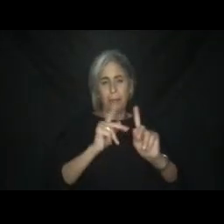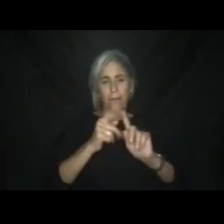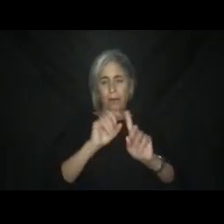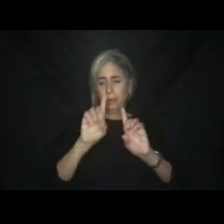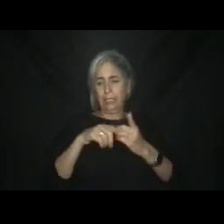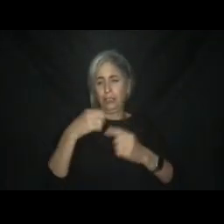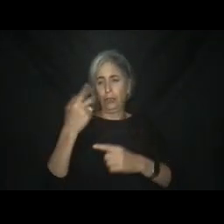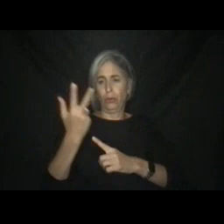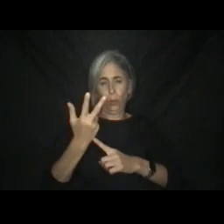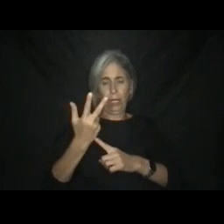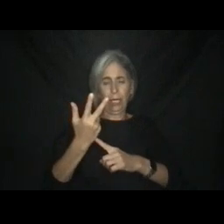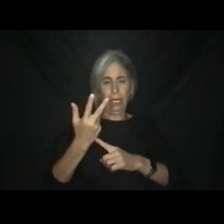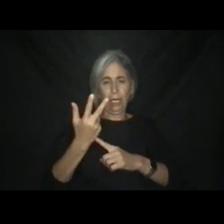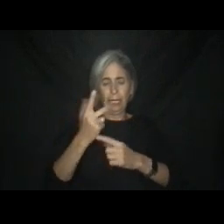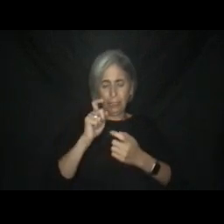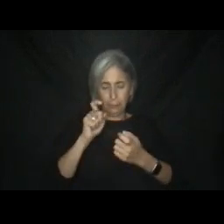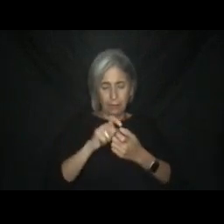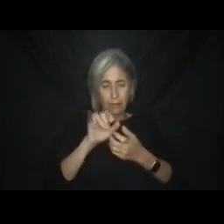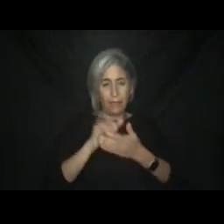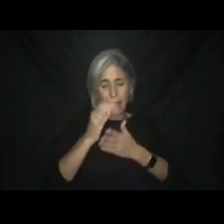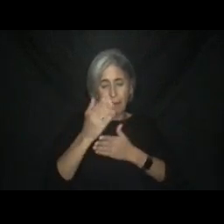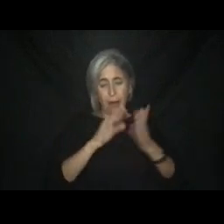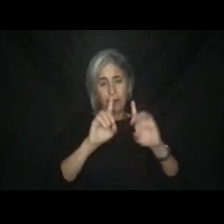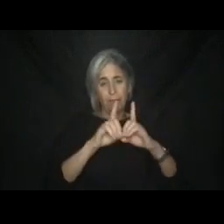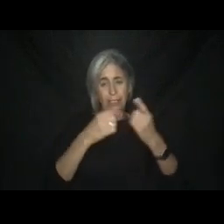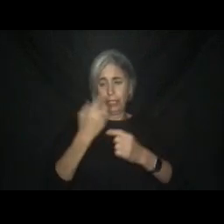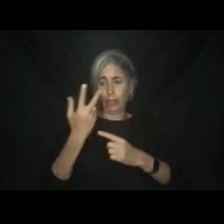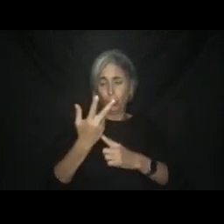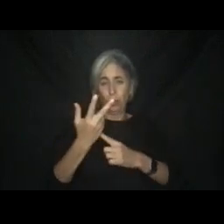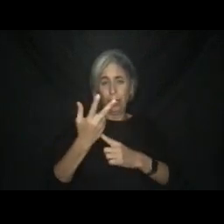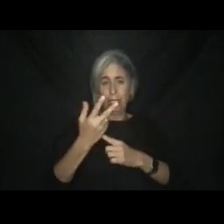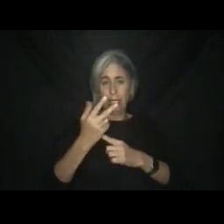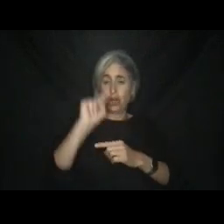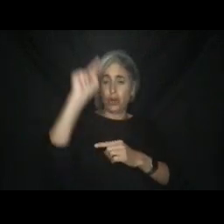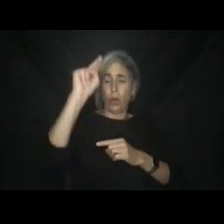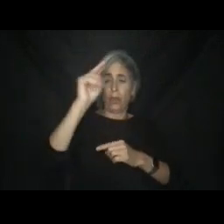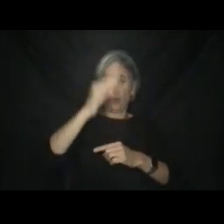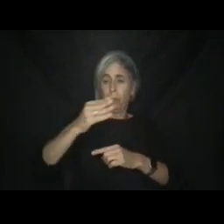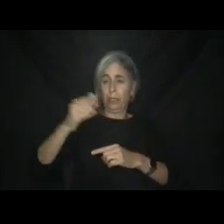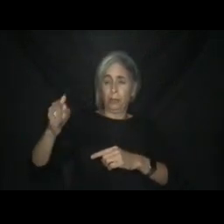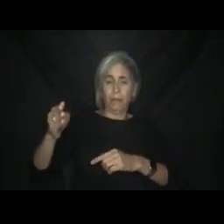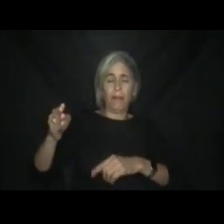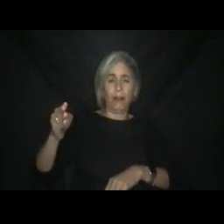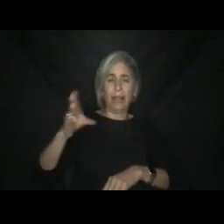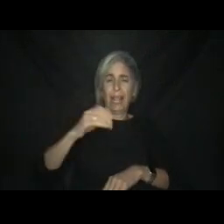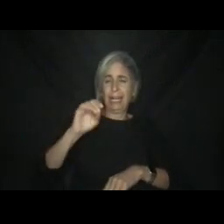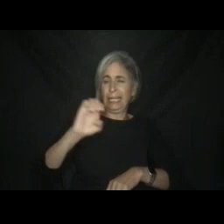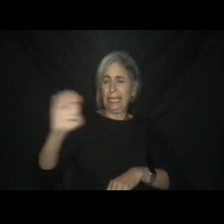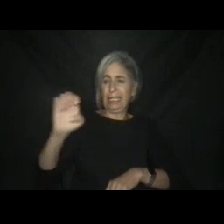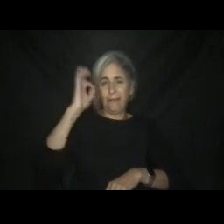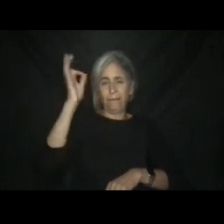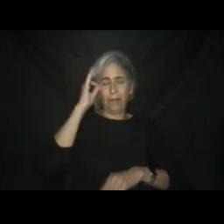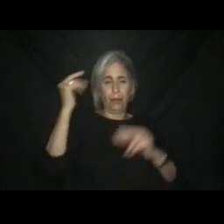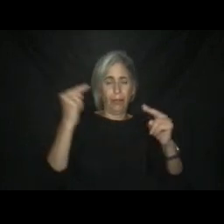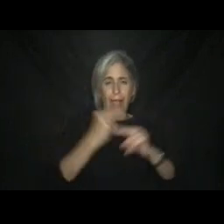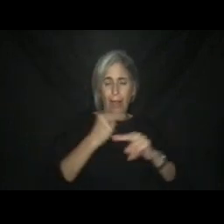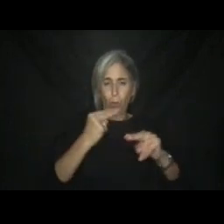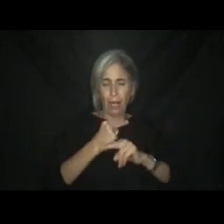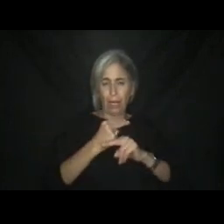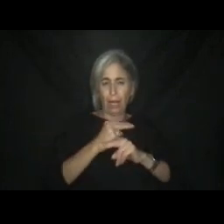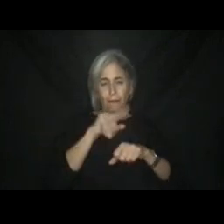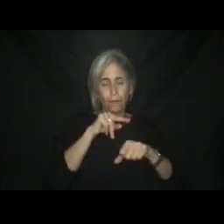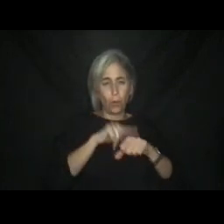3, specifically that part of District 3 presently found north of Boynton Beach Boulevard and east of Federal Highway. This, of